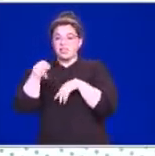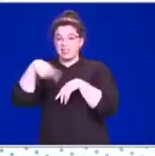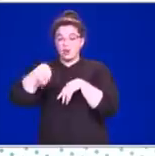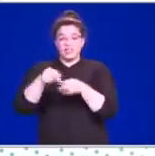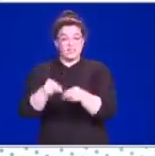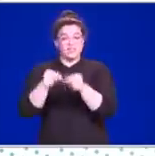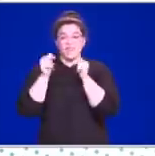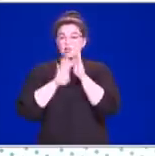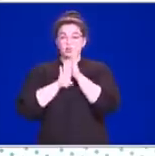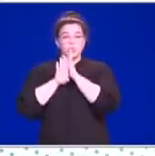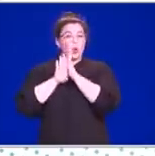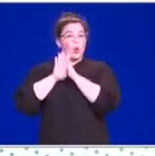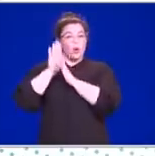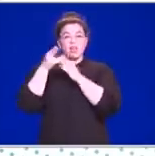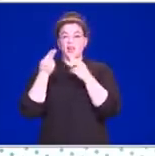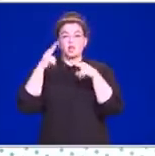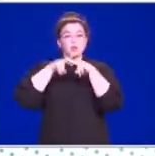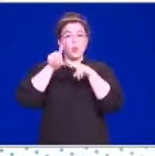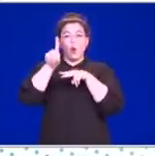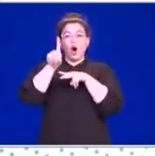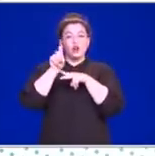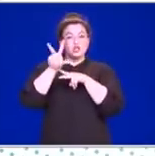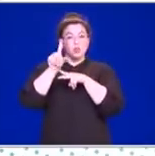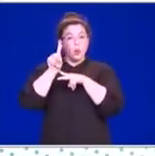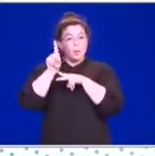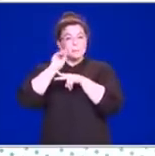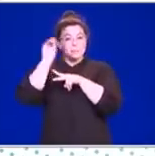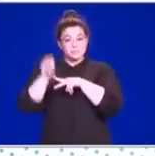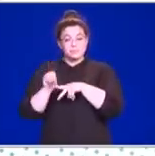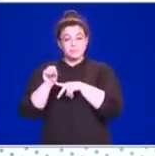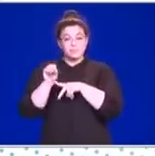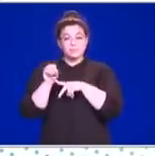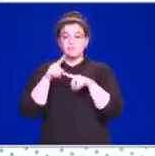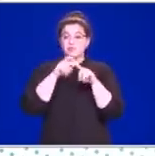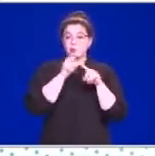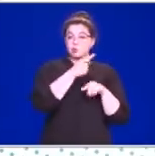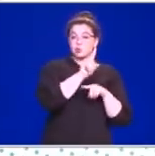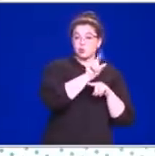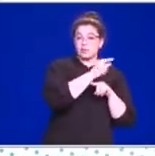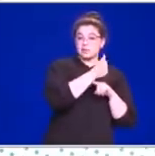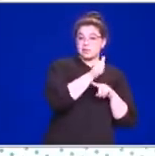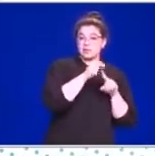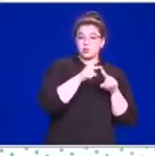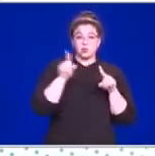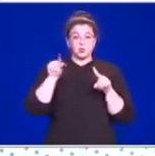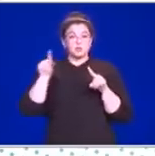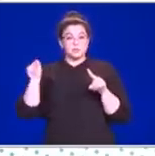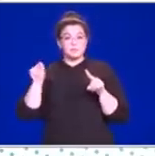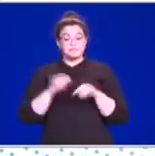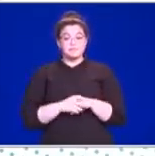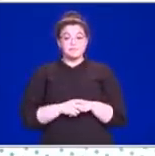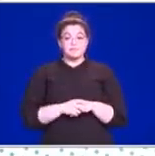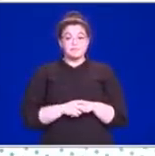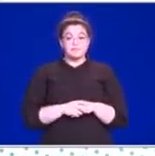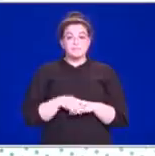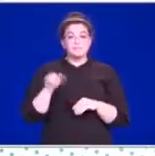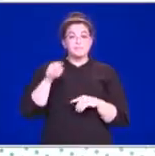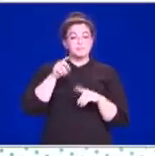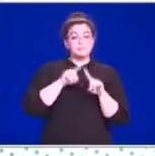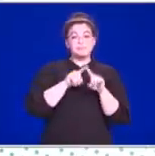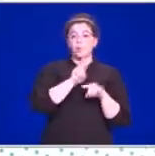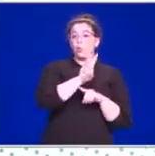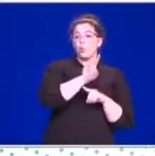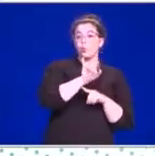decade, increasing a whopping 131% between 2010 and 2020. Nearby Williams County,